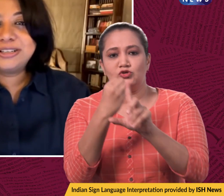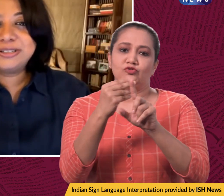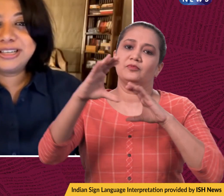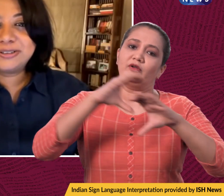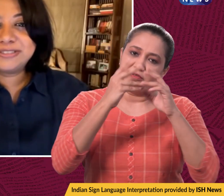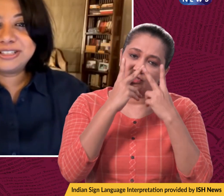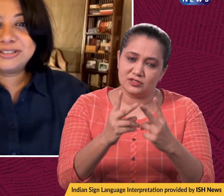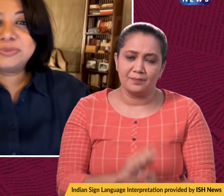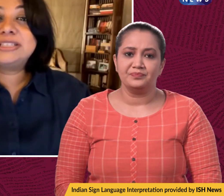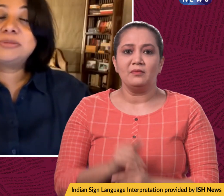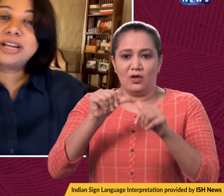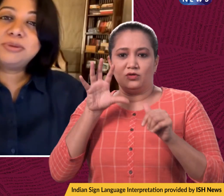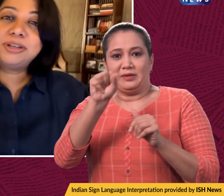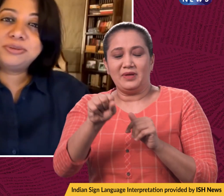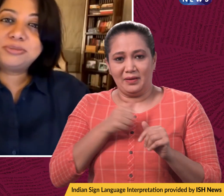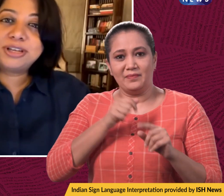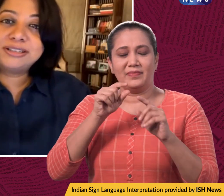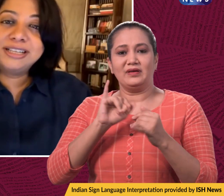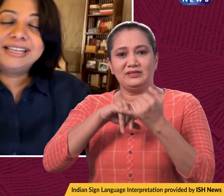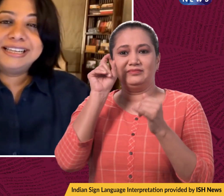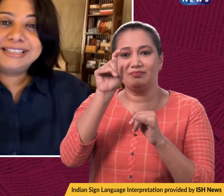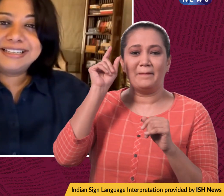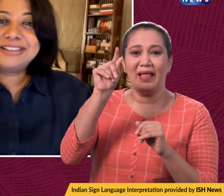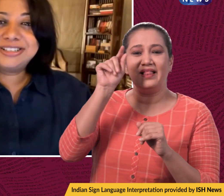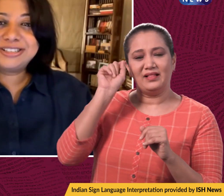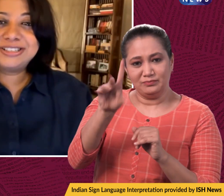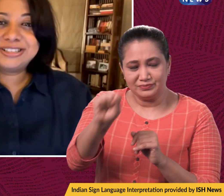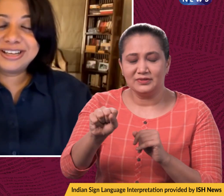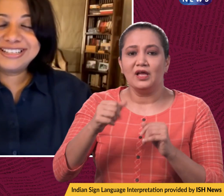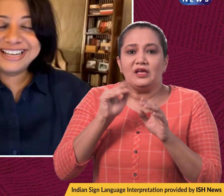So do take a look at that conversation as well. Subscribe to our YouTube channel. It